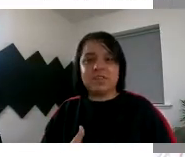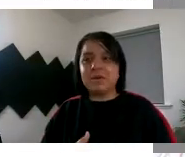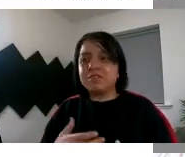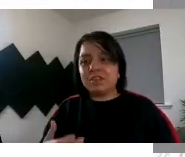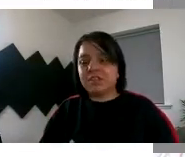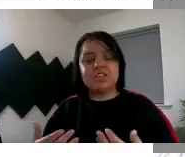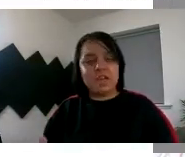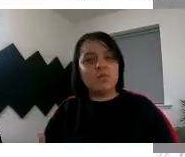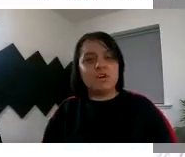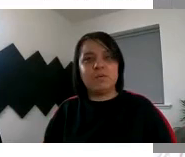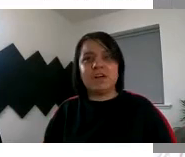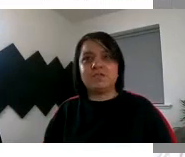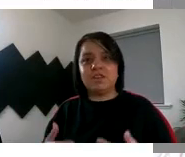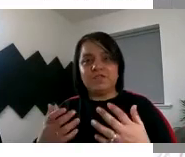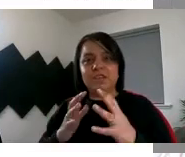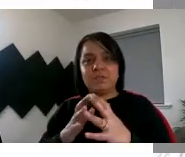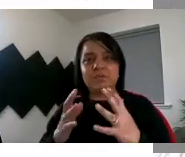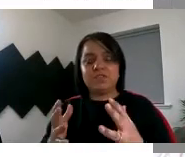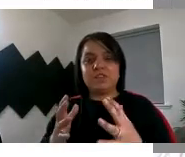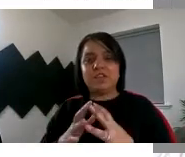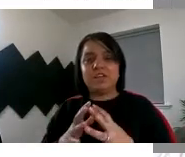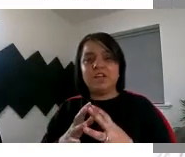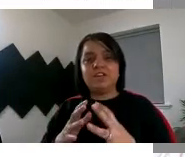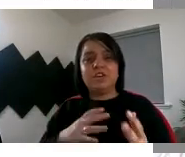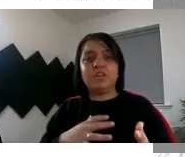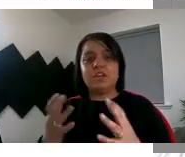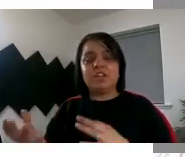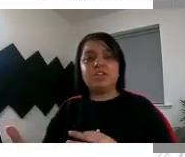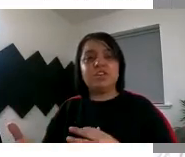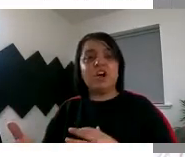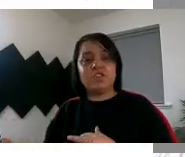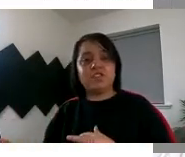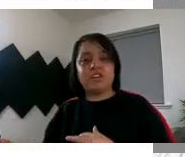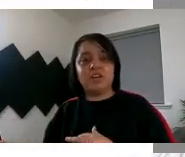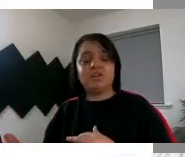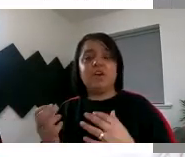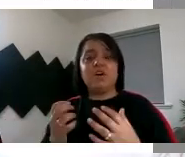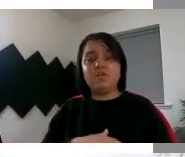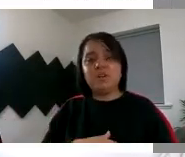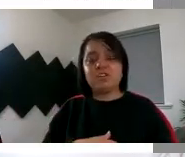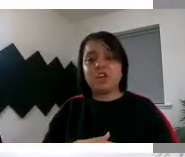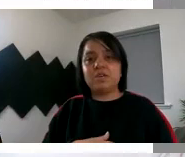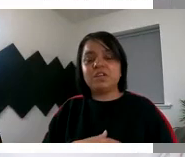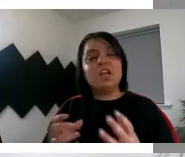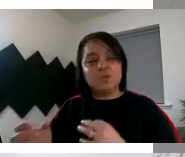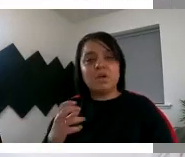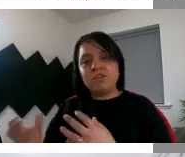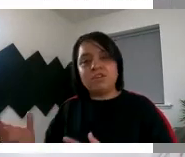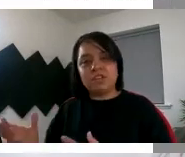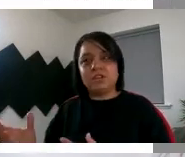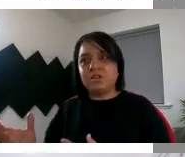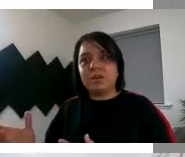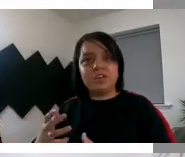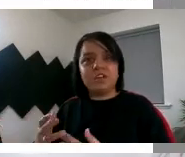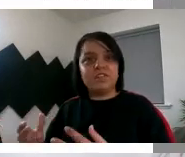people's lives. It's getting more common now. So if you see people signing, you know they're either using Irish Sign Language or British Sign Language. They might be using